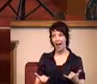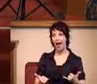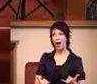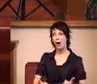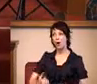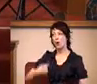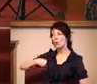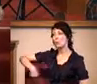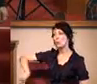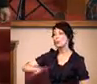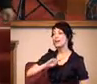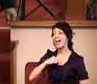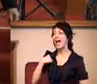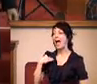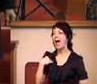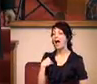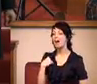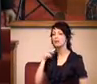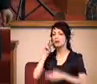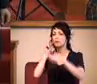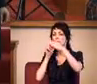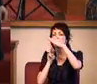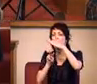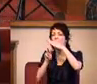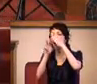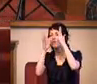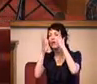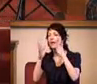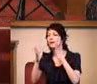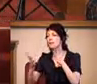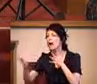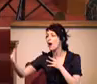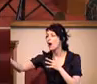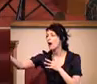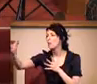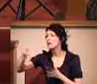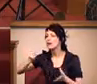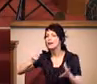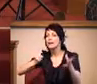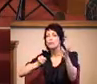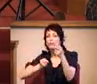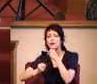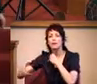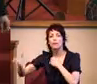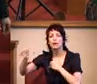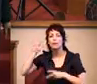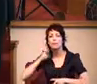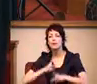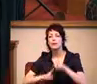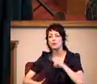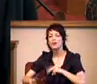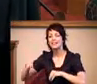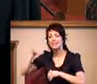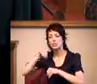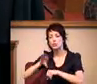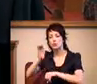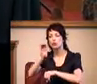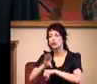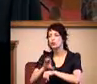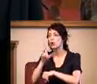We have been prophetic about bringing people into the fold, about who they love, and now